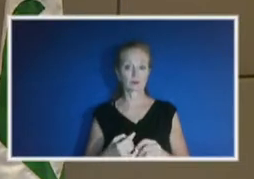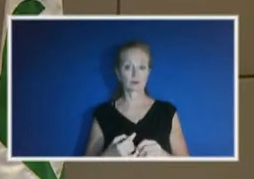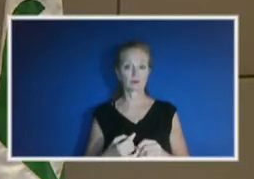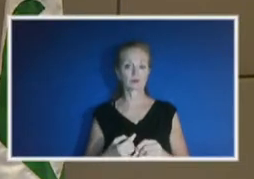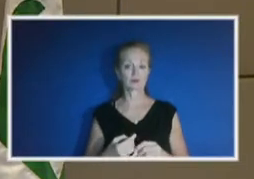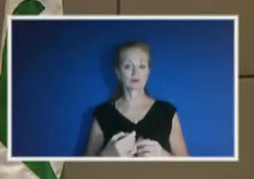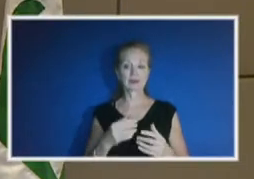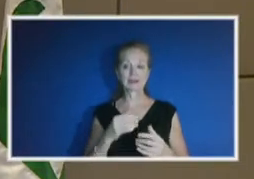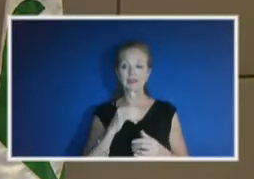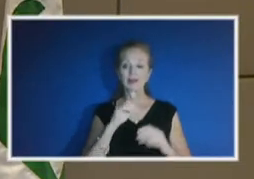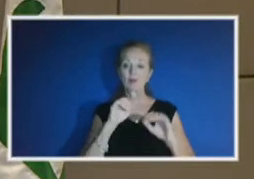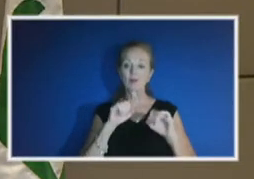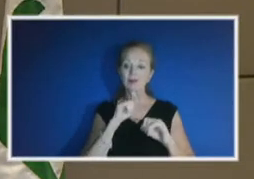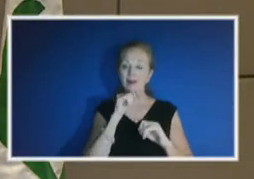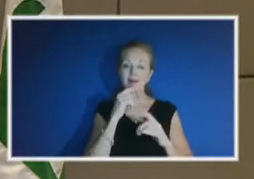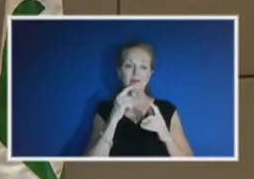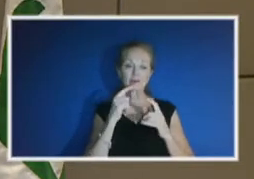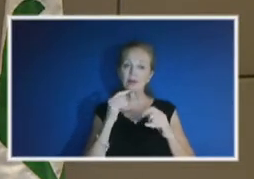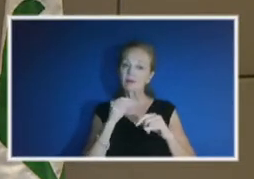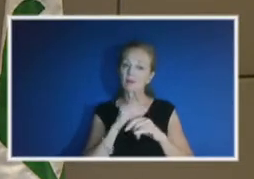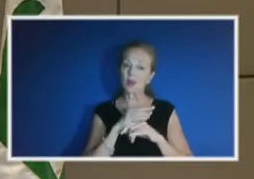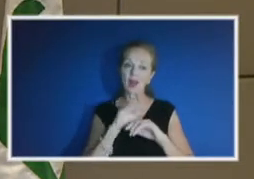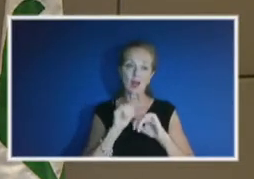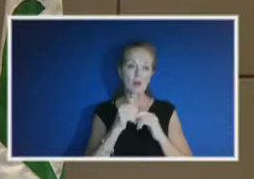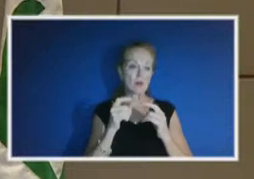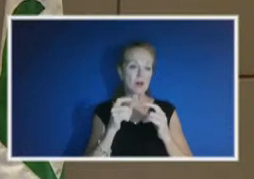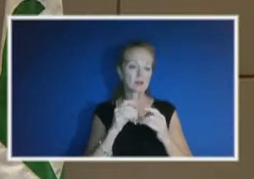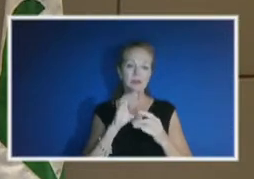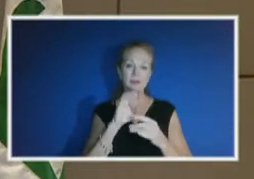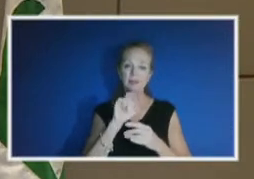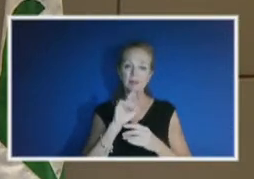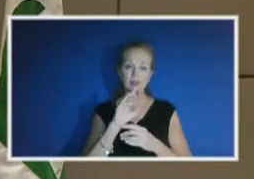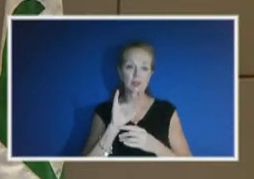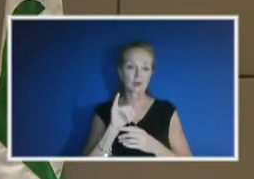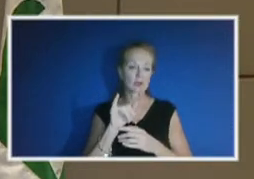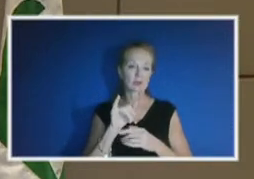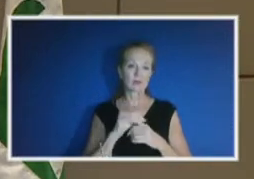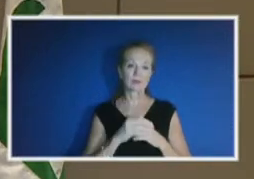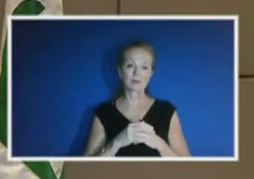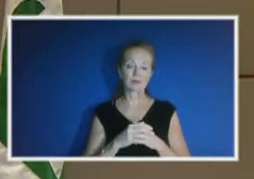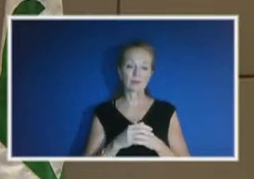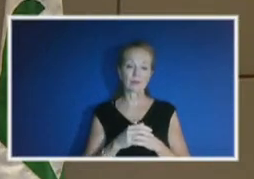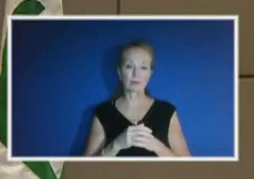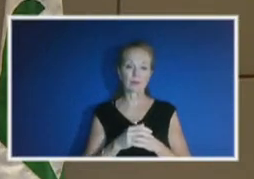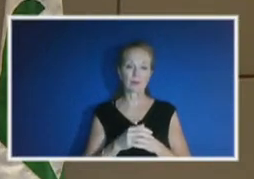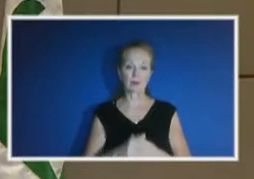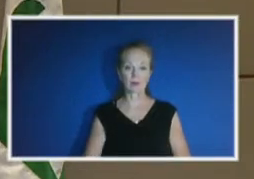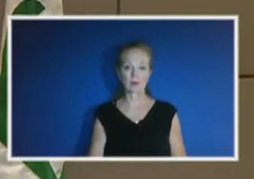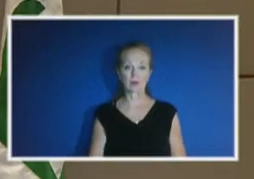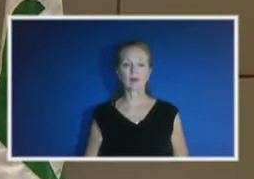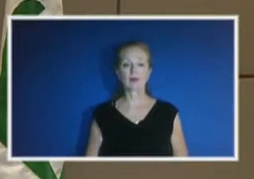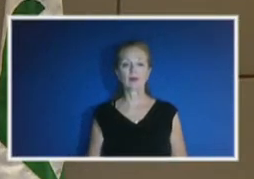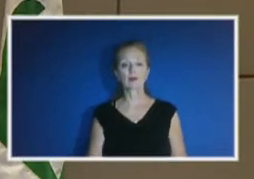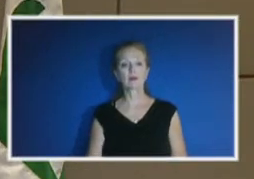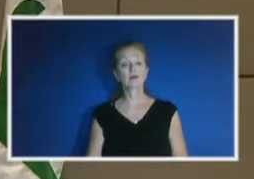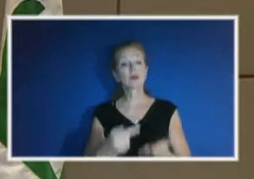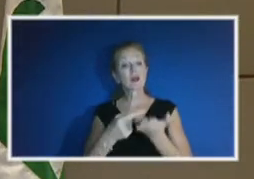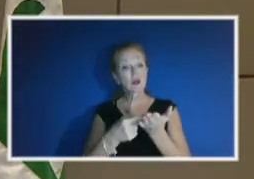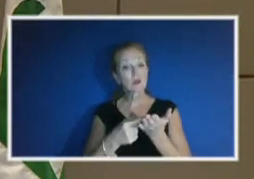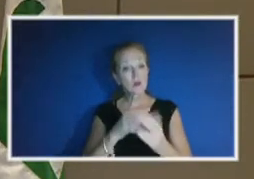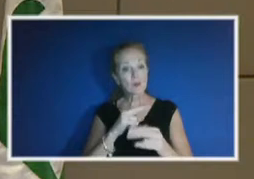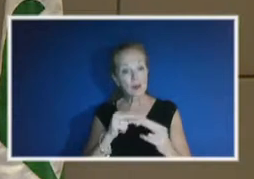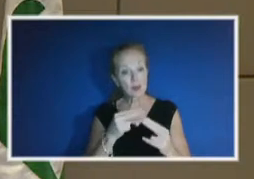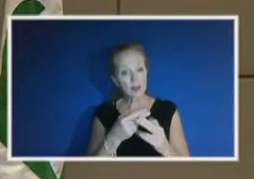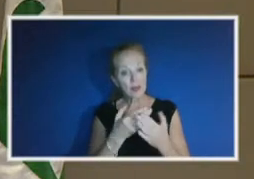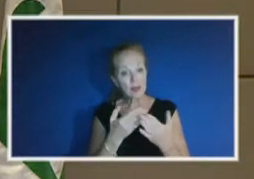not going to have a large impact on the way we manage our cemeteries. So we got down to having conversations about things that they